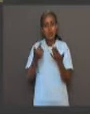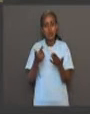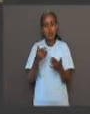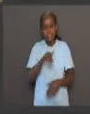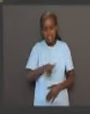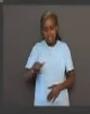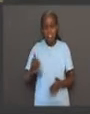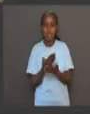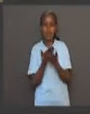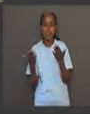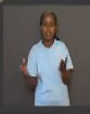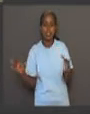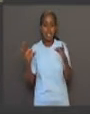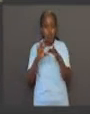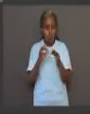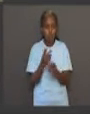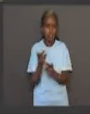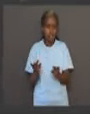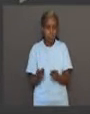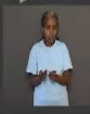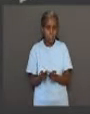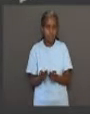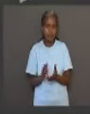same thing in a coordinate space.